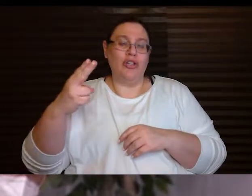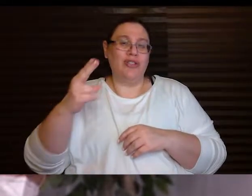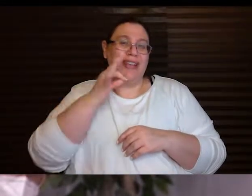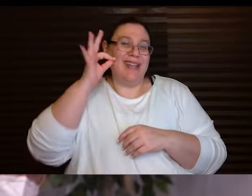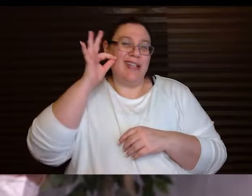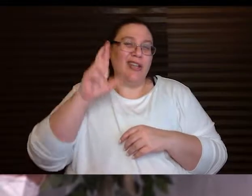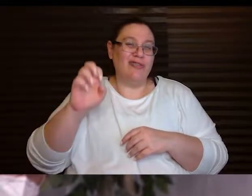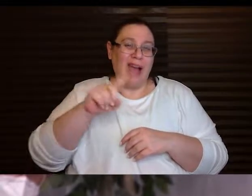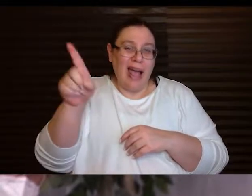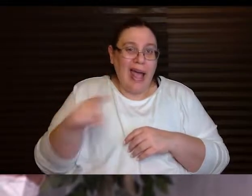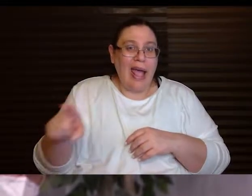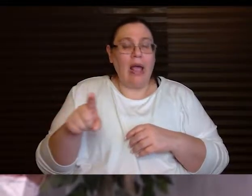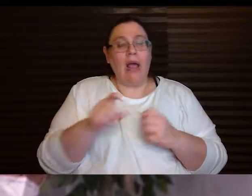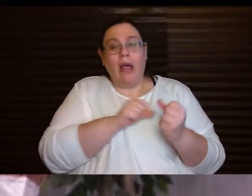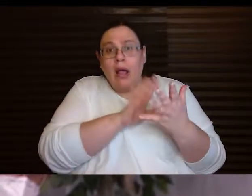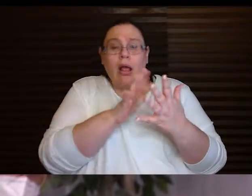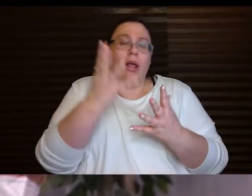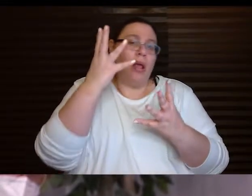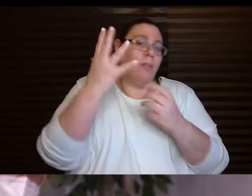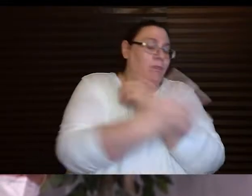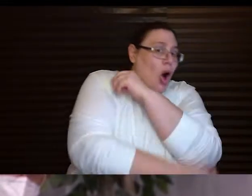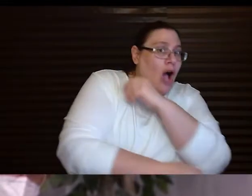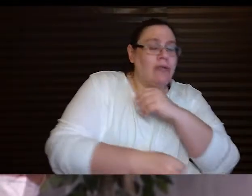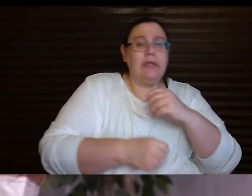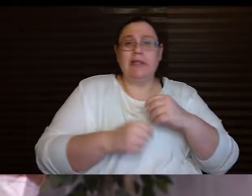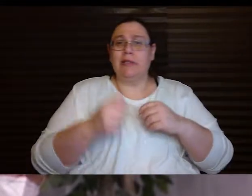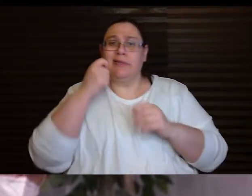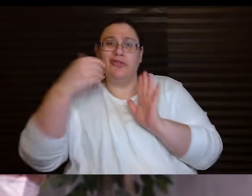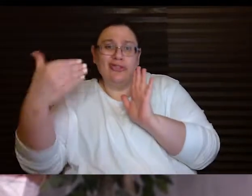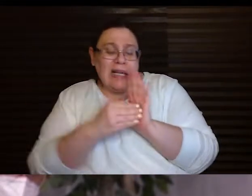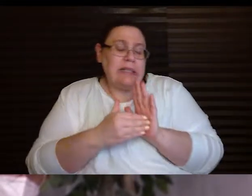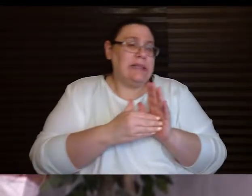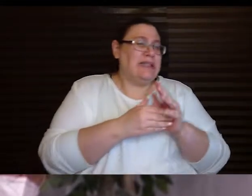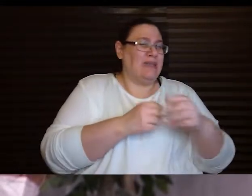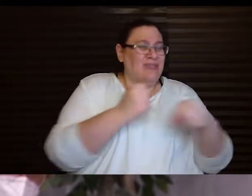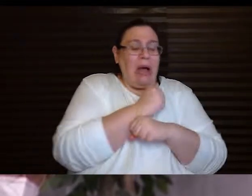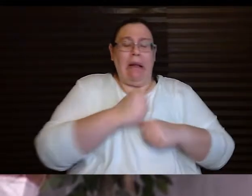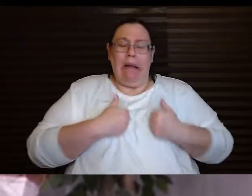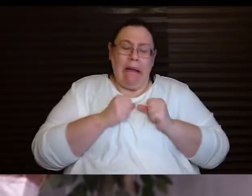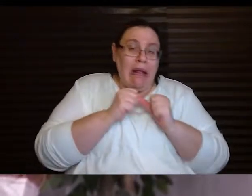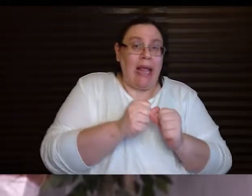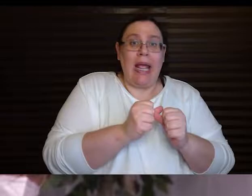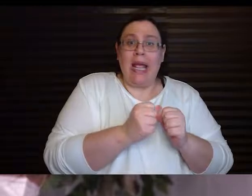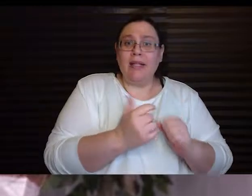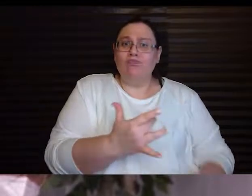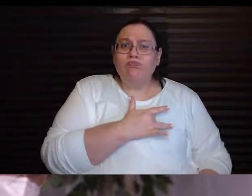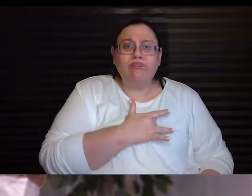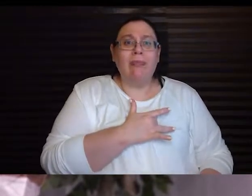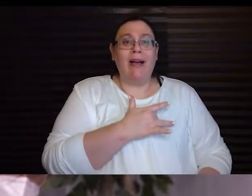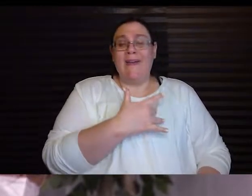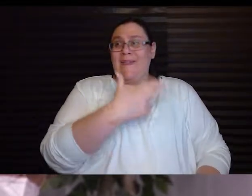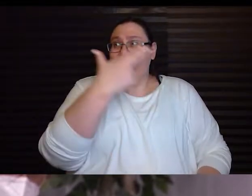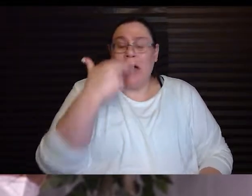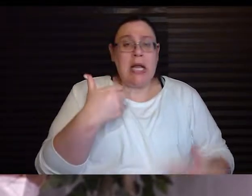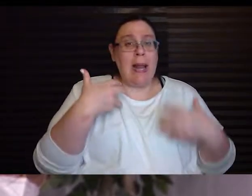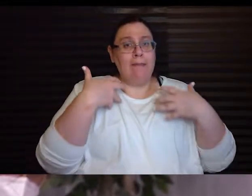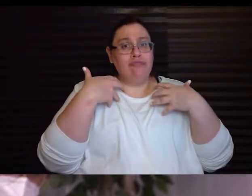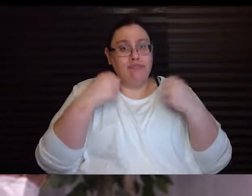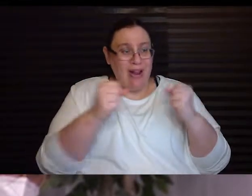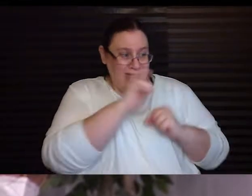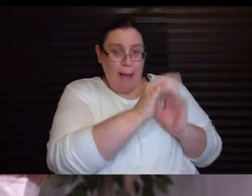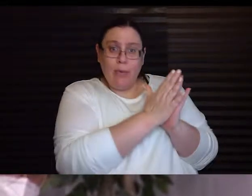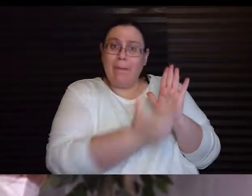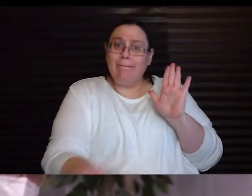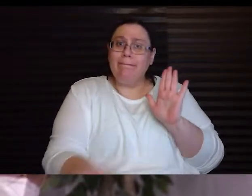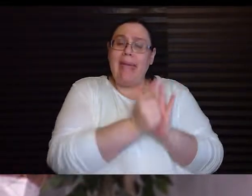Reservation, navigating violence and poverty and racism and fighting to survive. It's poignant and it's funny and it's brave. It's